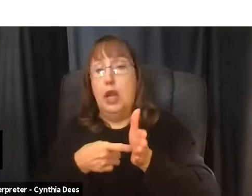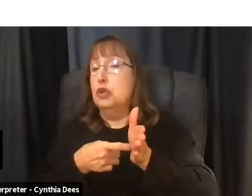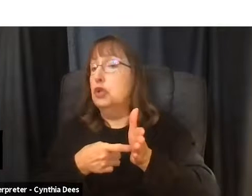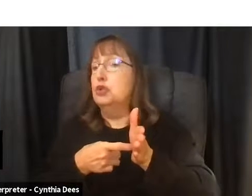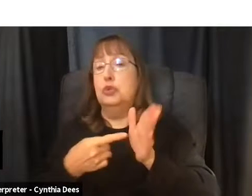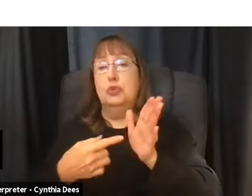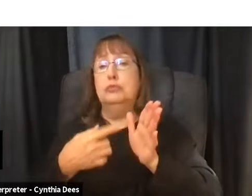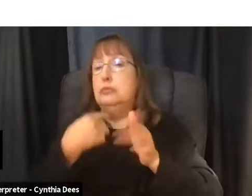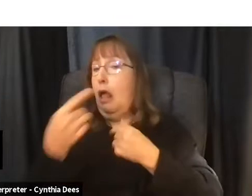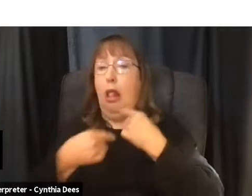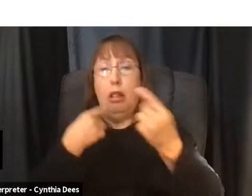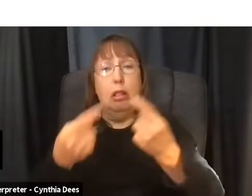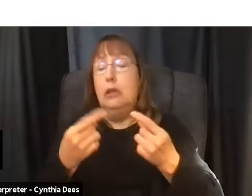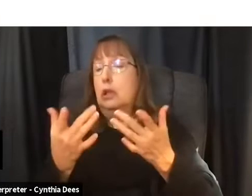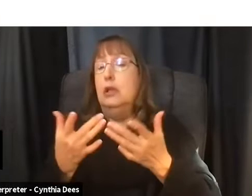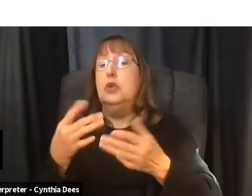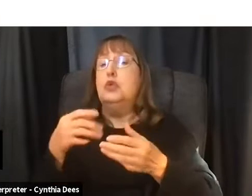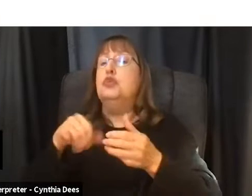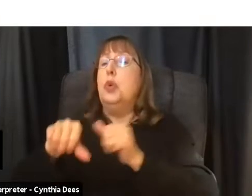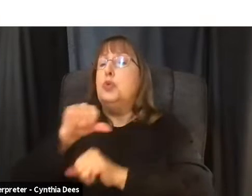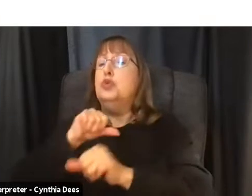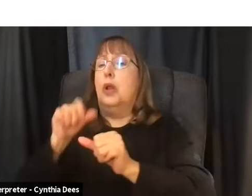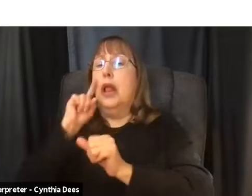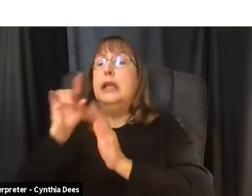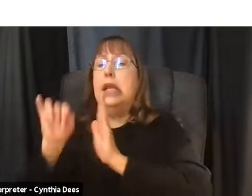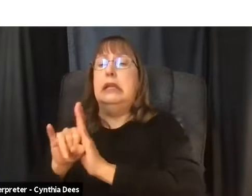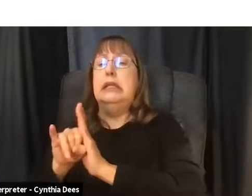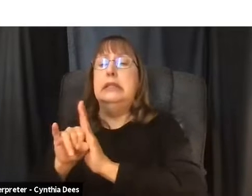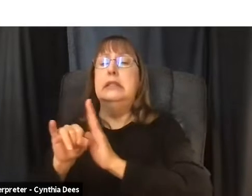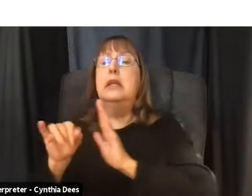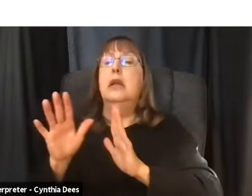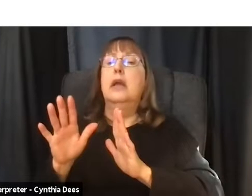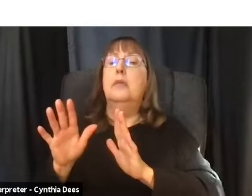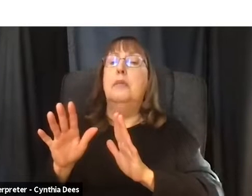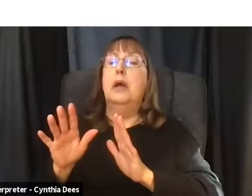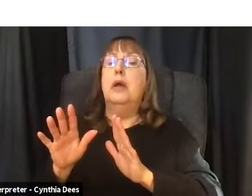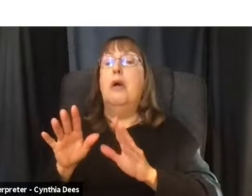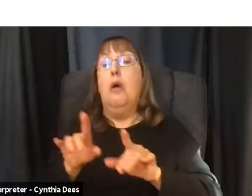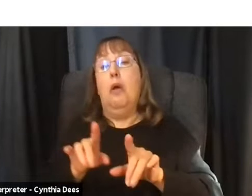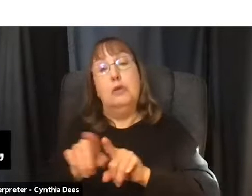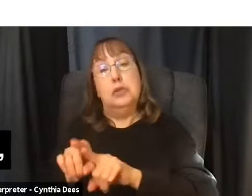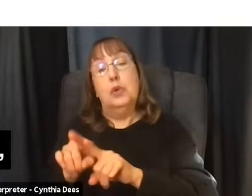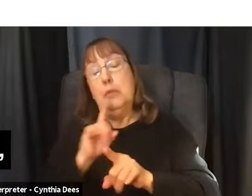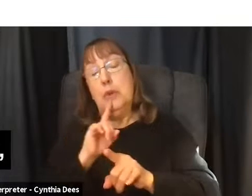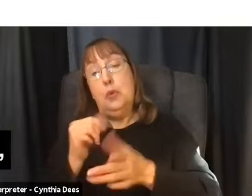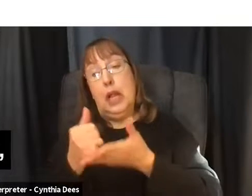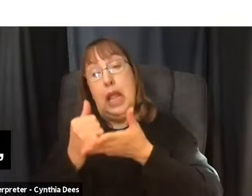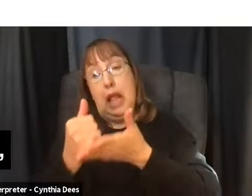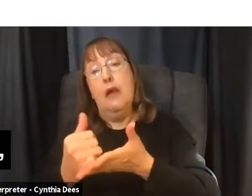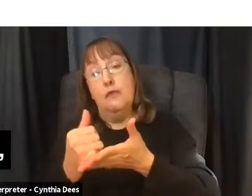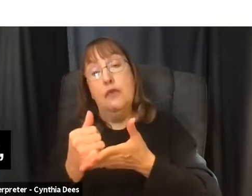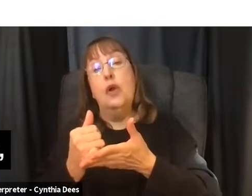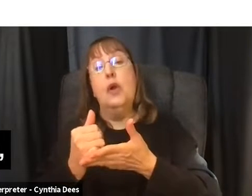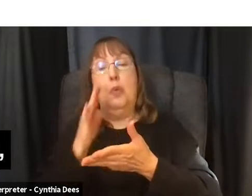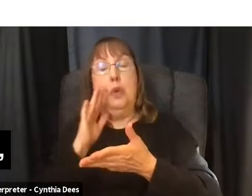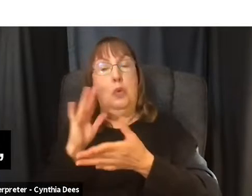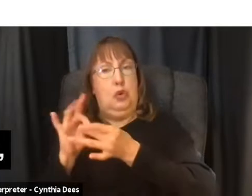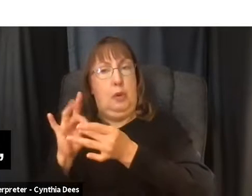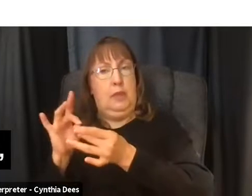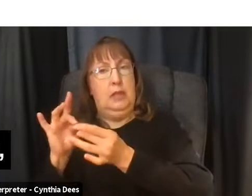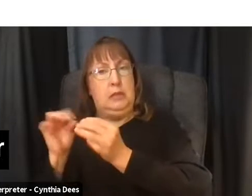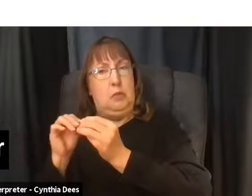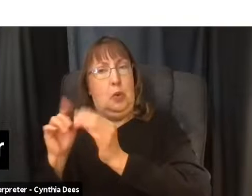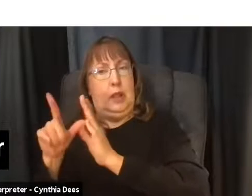some of those social identities. But it also can be really helpful to talk, and we'll talk at the end about